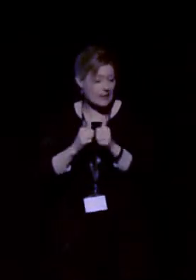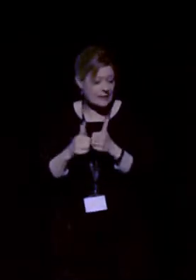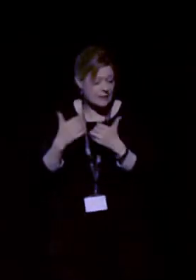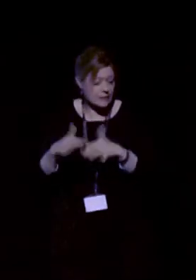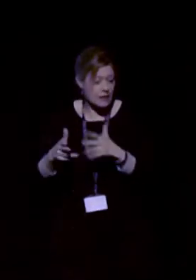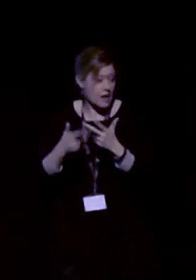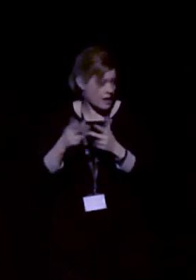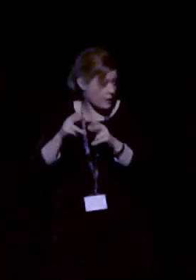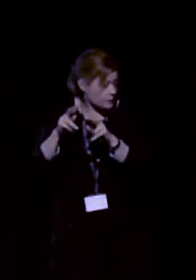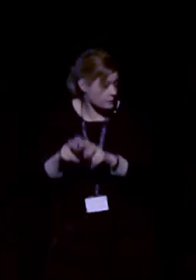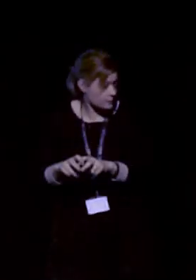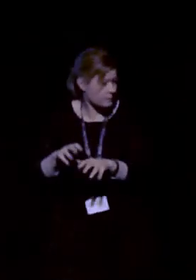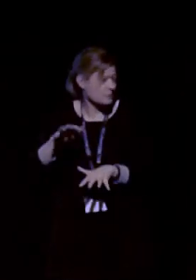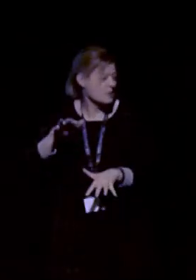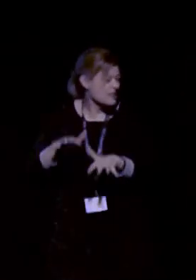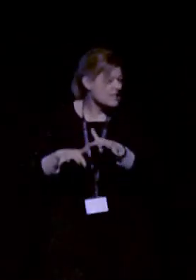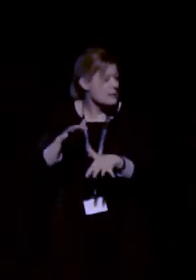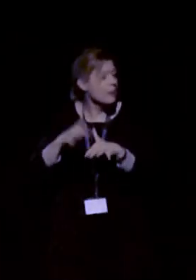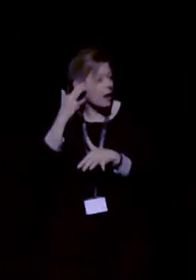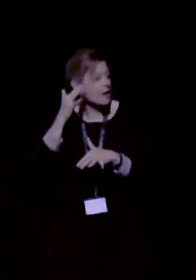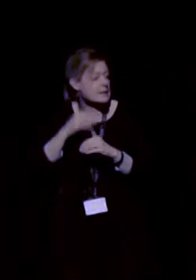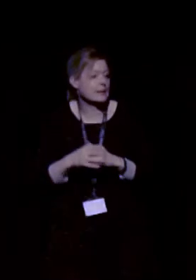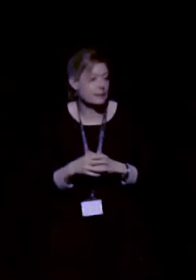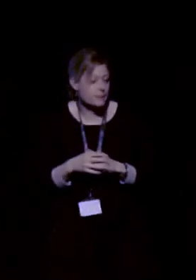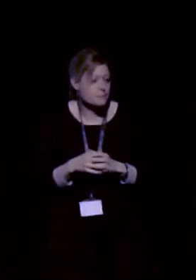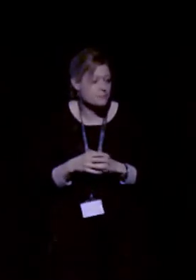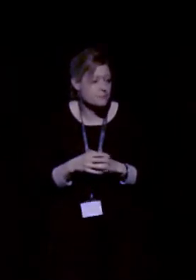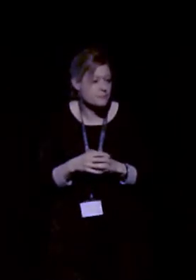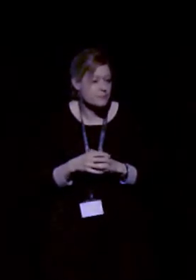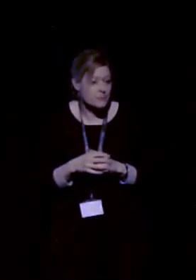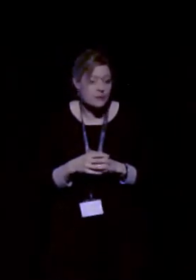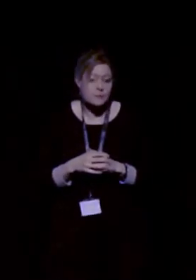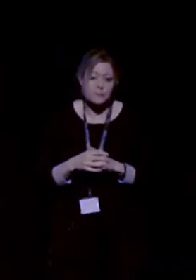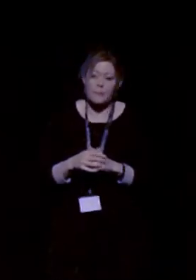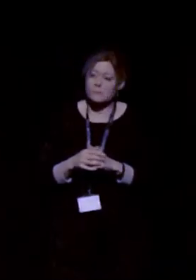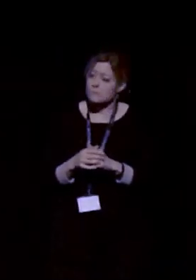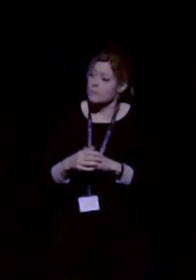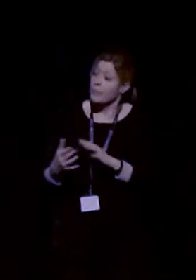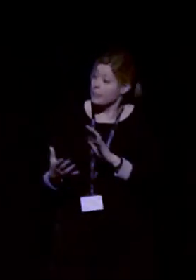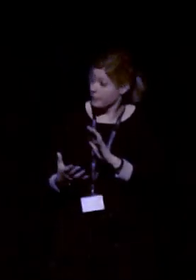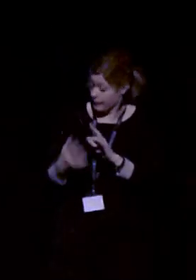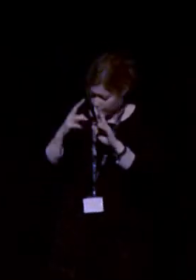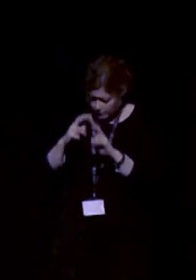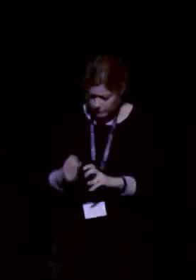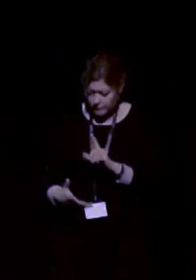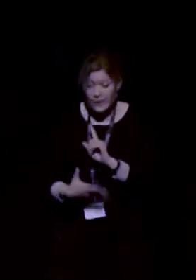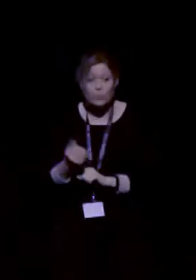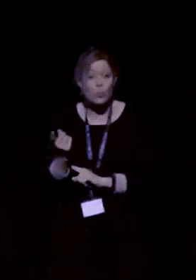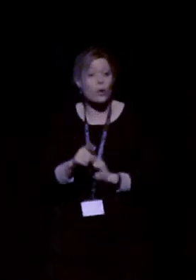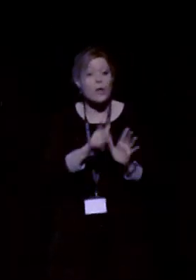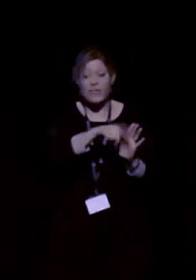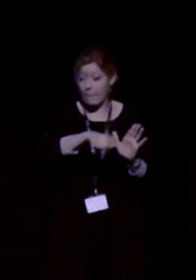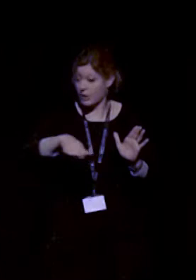of thing, a similar idea, and they found that more than 50% of their